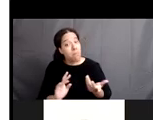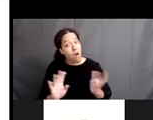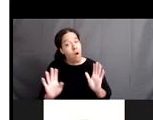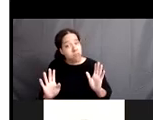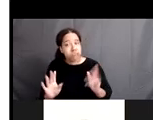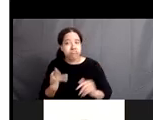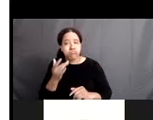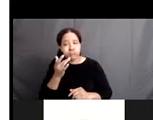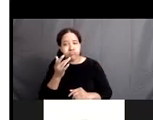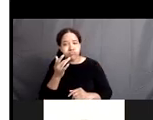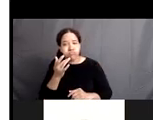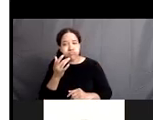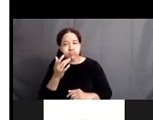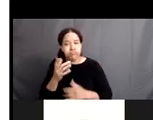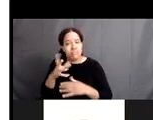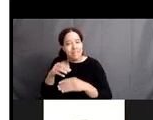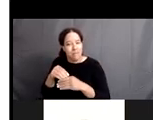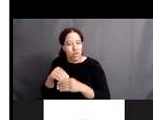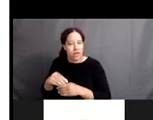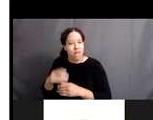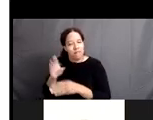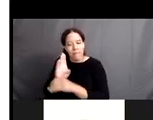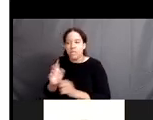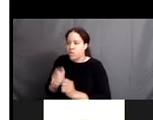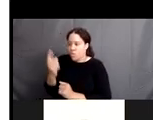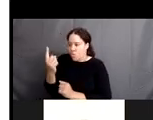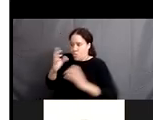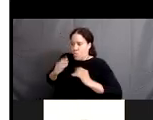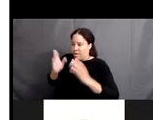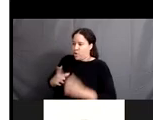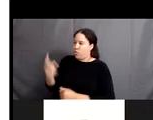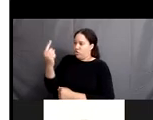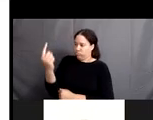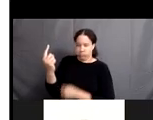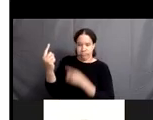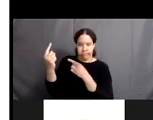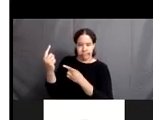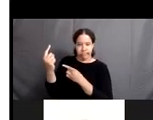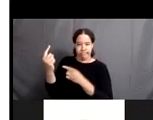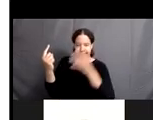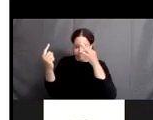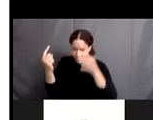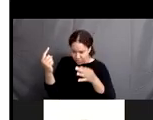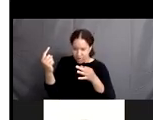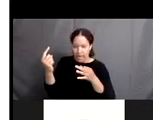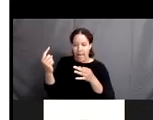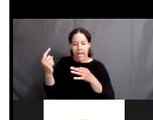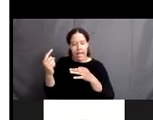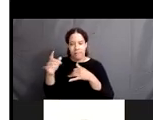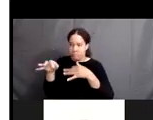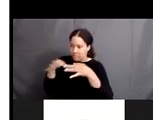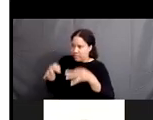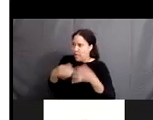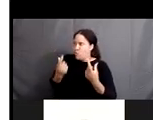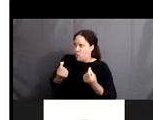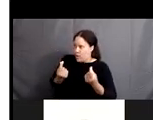of a business that has one owner. There's kind of one person that describes, you know, here's how you show up. Here's kind